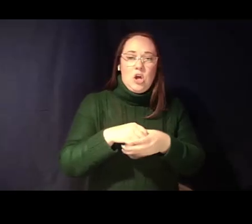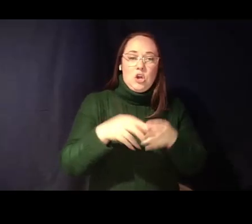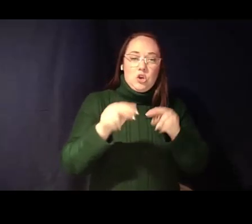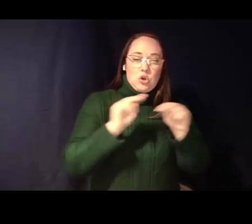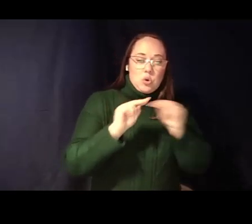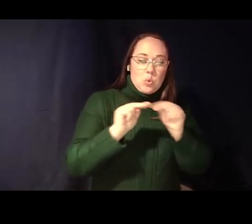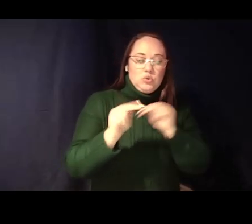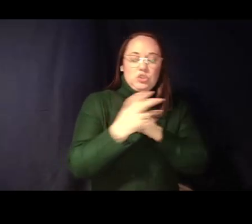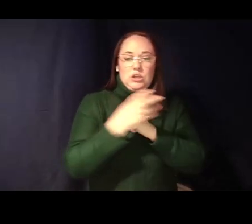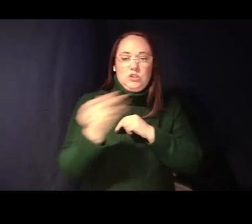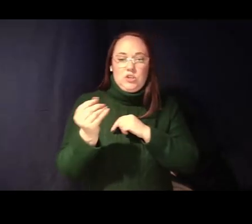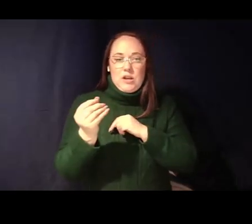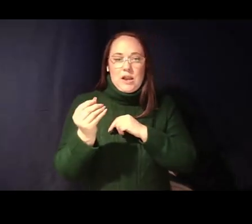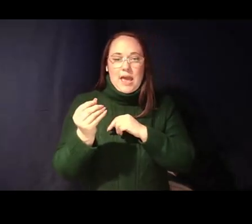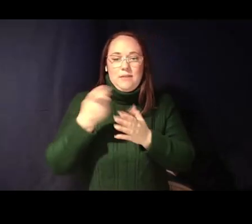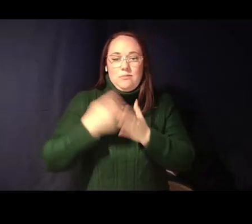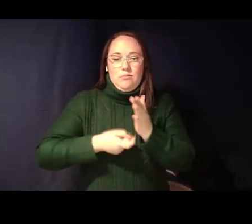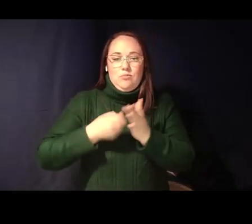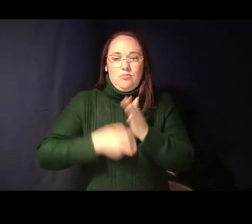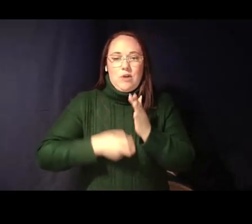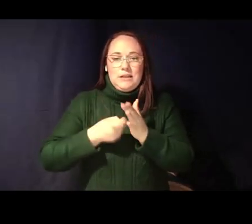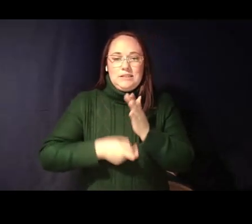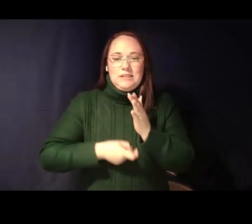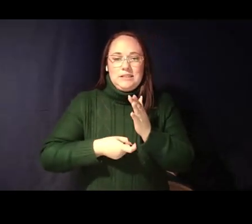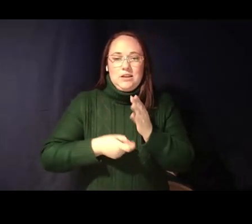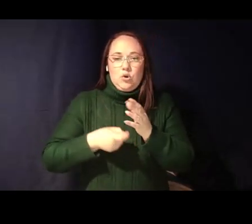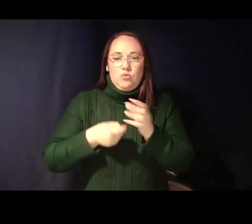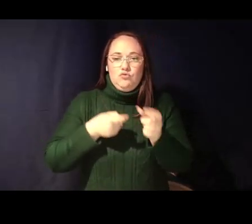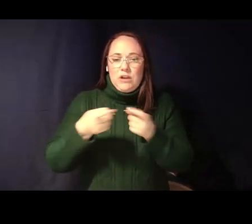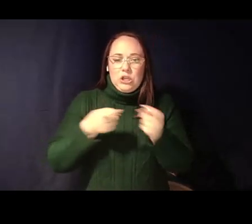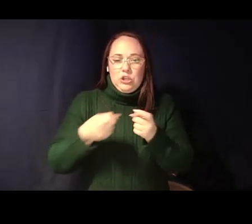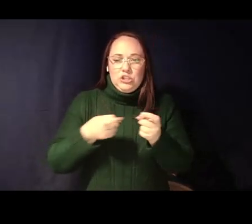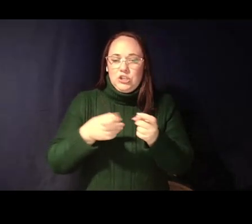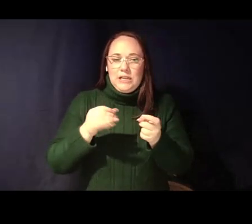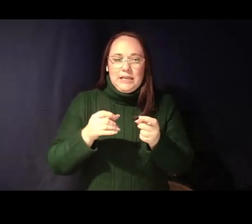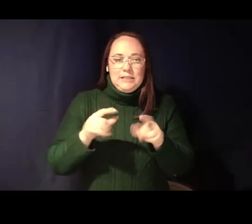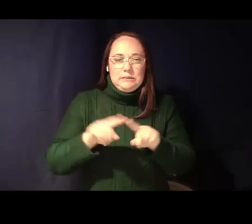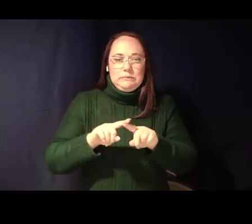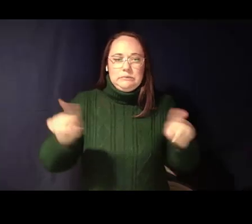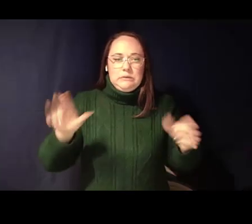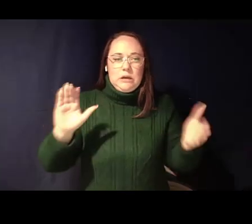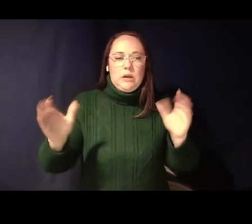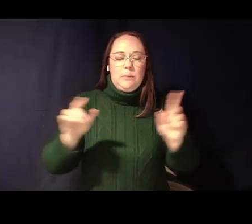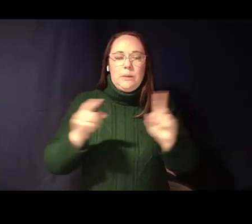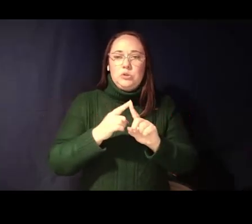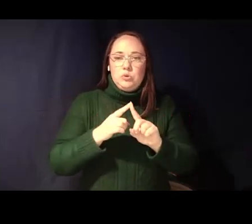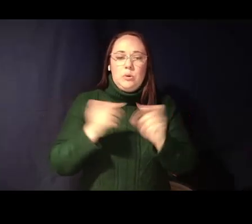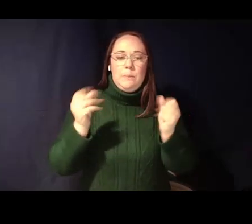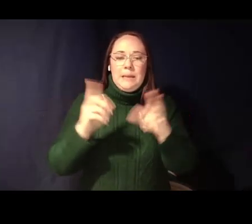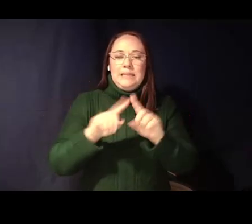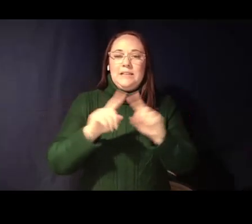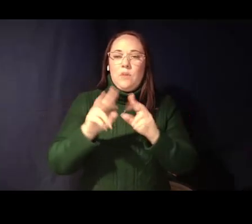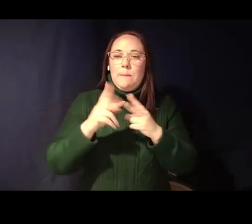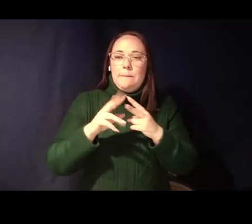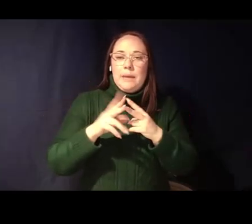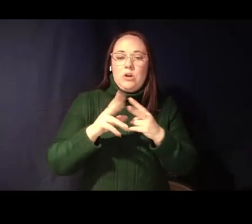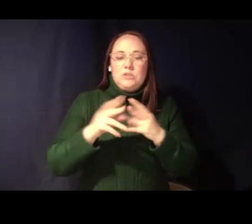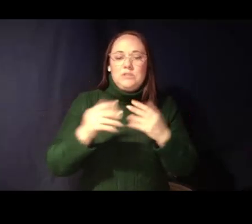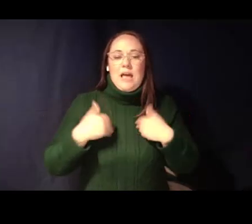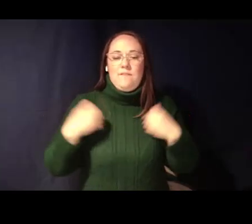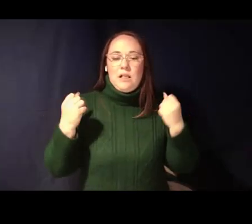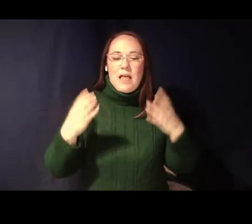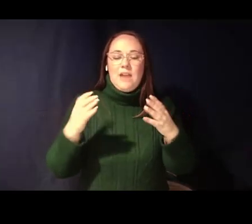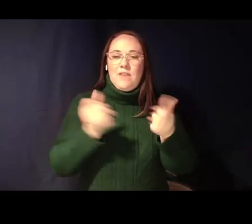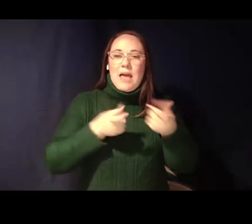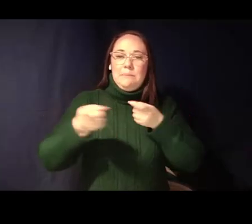negotiation and pricing regulation is so disparate across so many different payers, the fact that we have a lot of